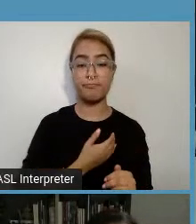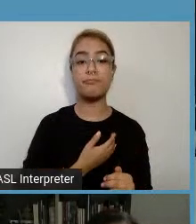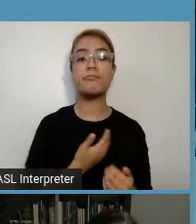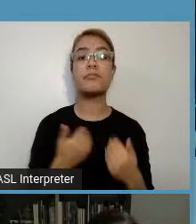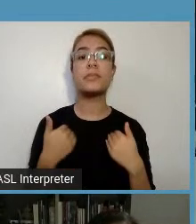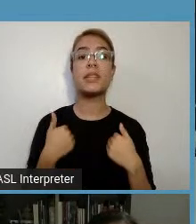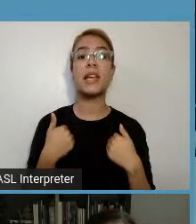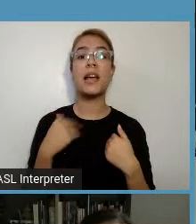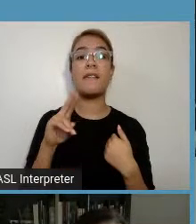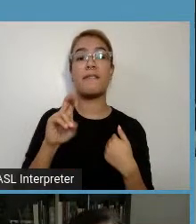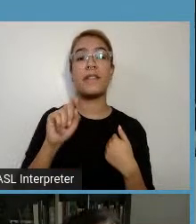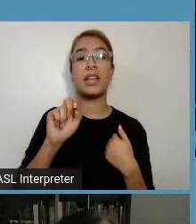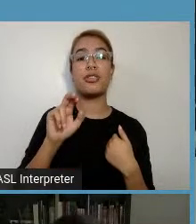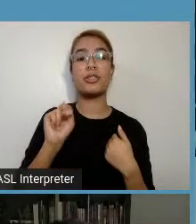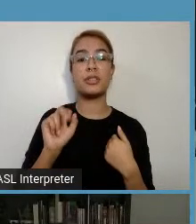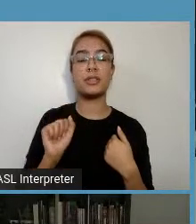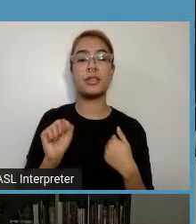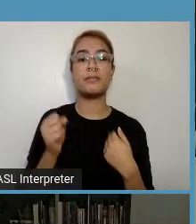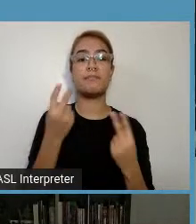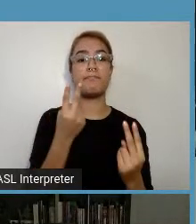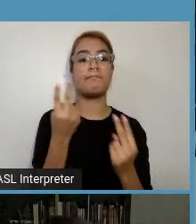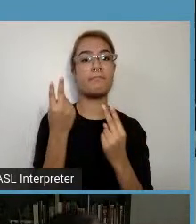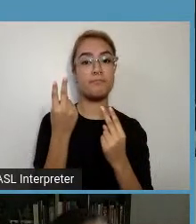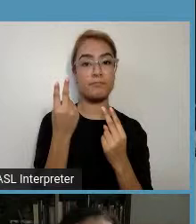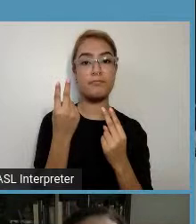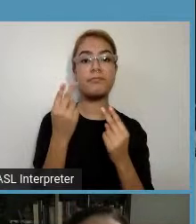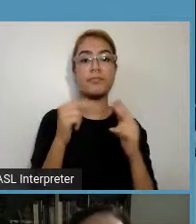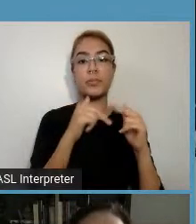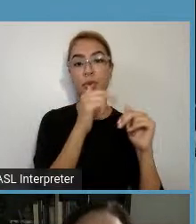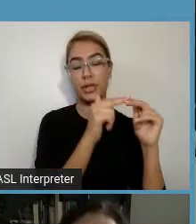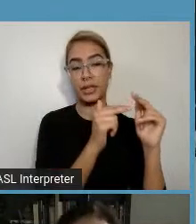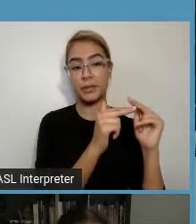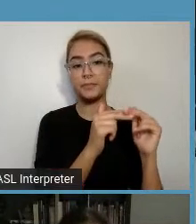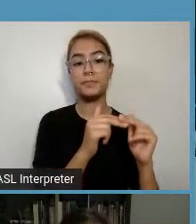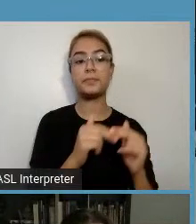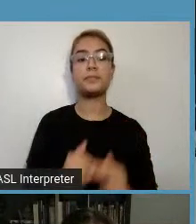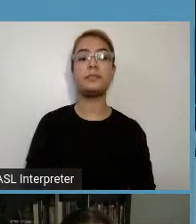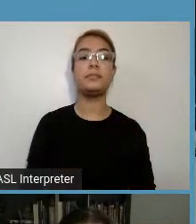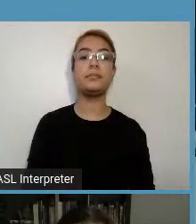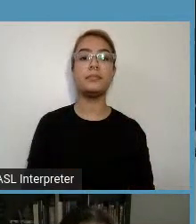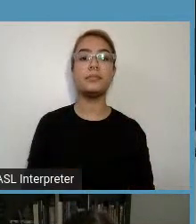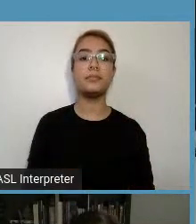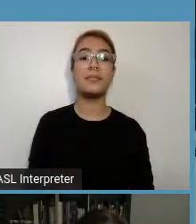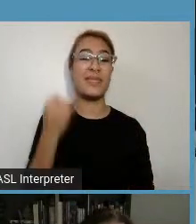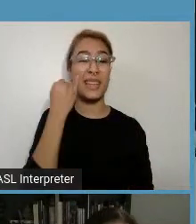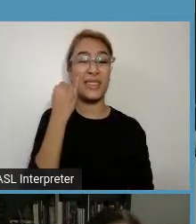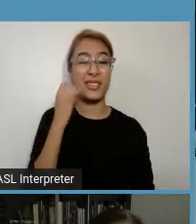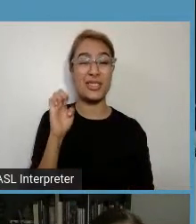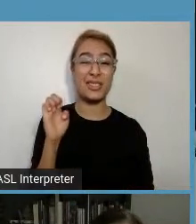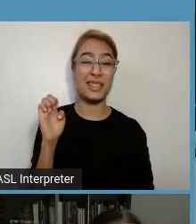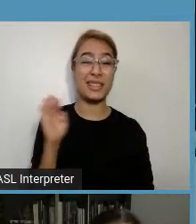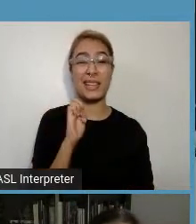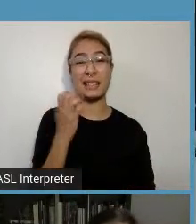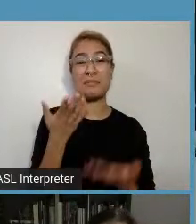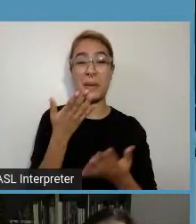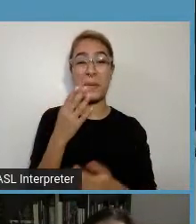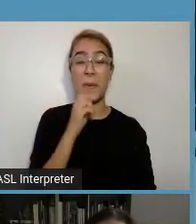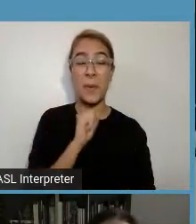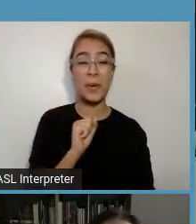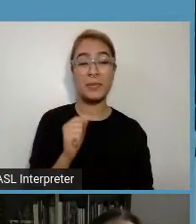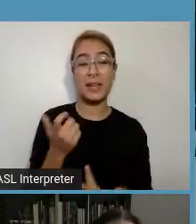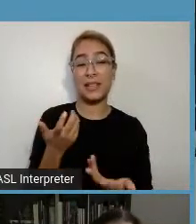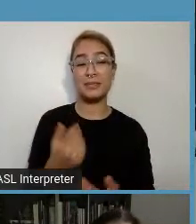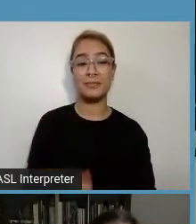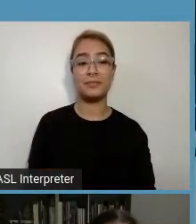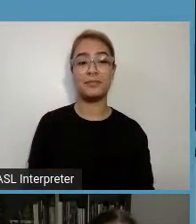called the Veterans Memorial Building. It's one of the now, if you're back east, it doesn't sound that old, but for us, it's pretty old out here in the West.